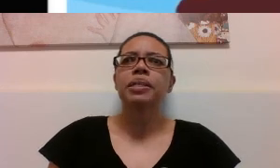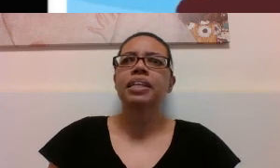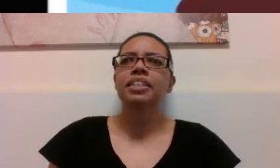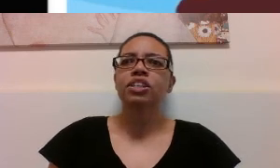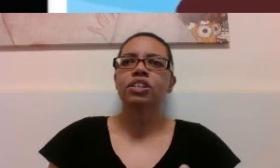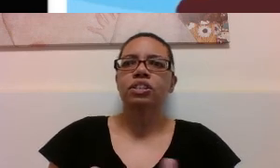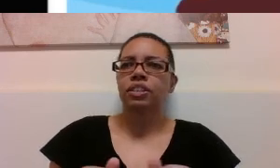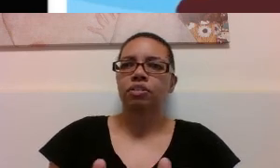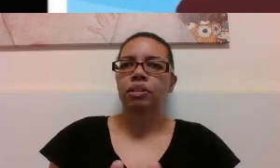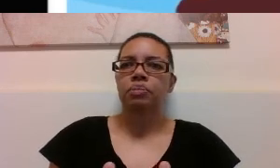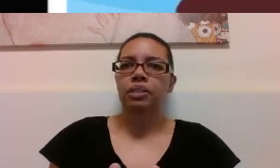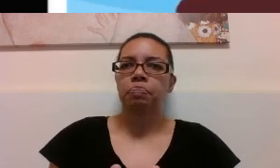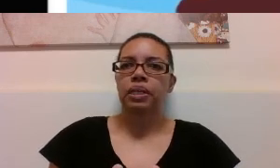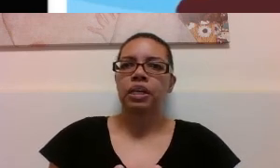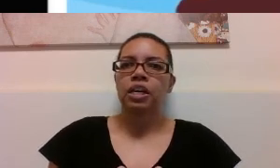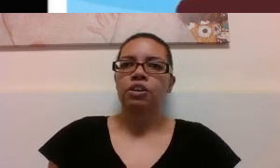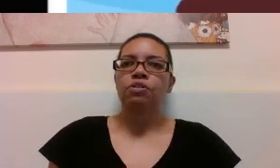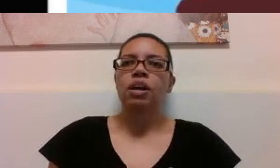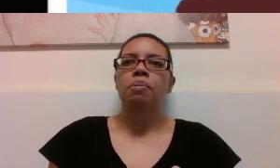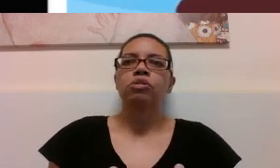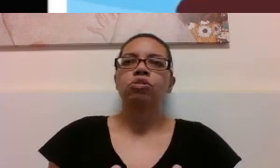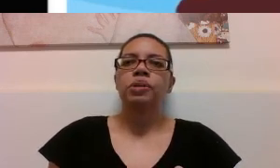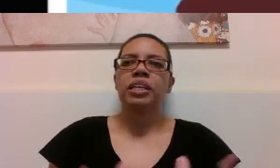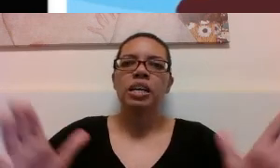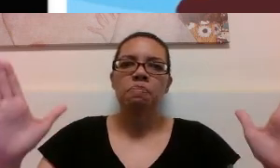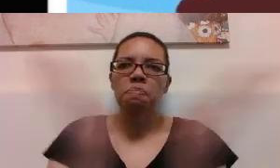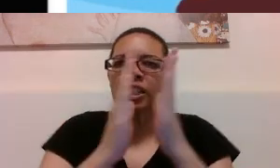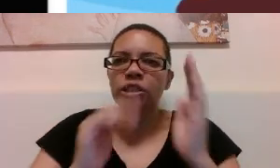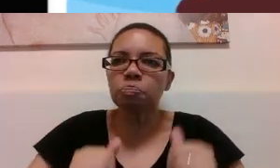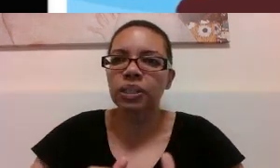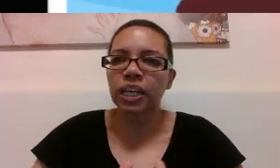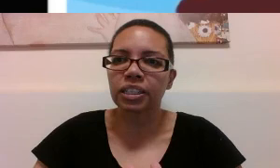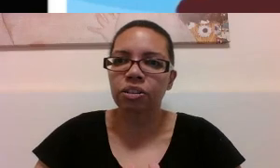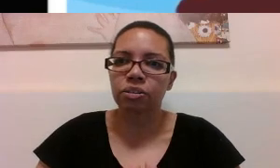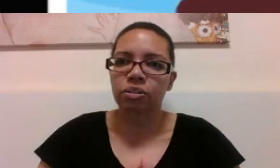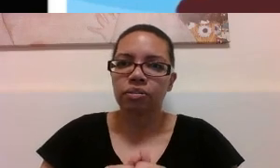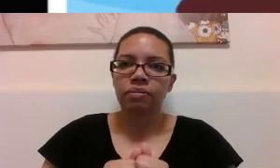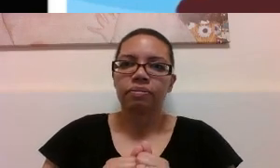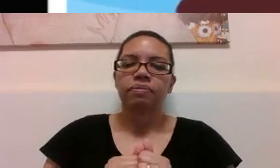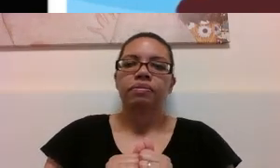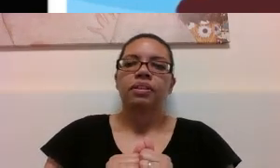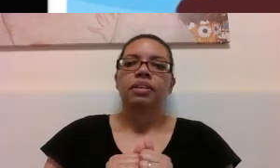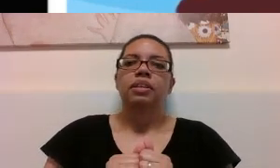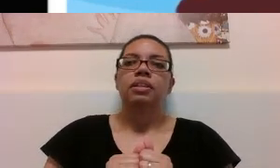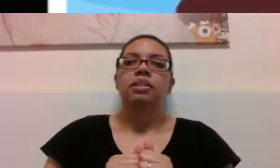for Super Tato, screamed the bee. You are about to be mashed potato.